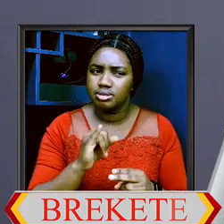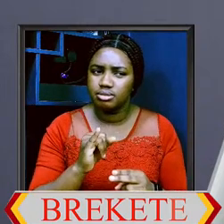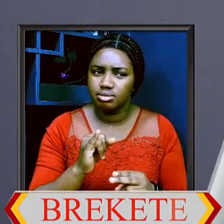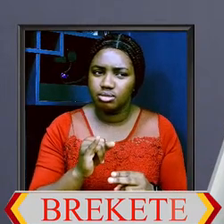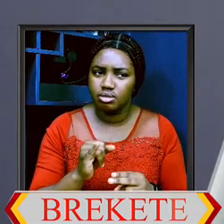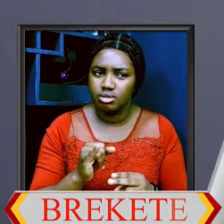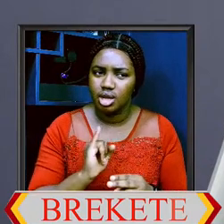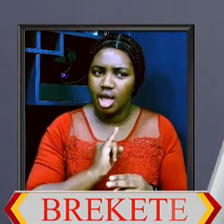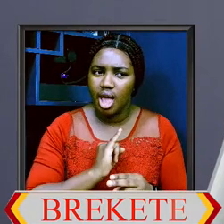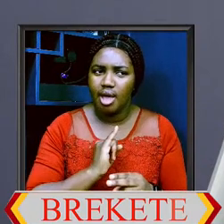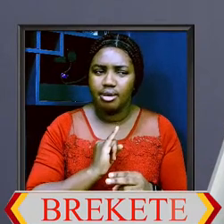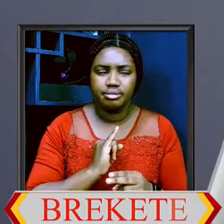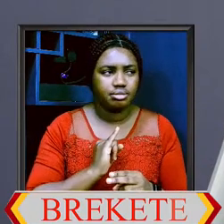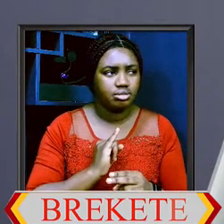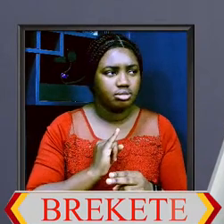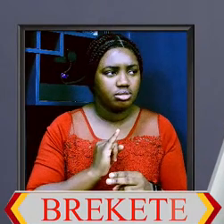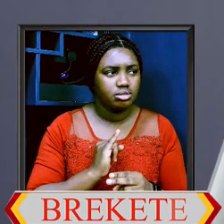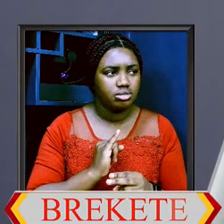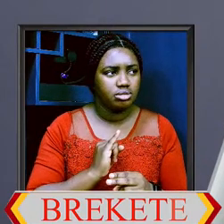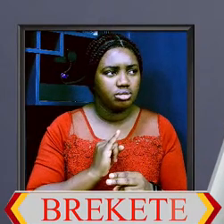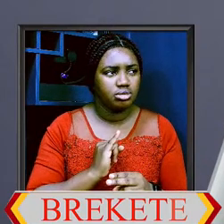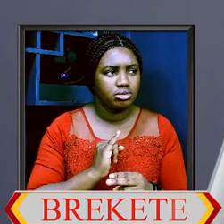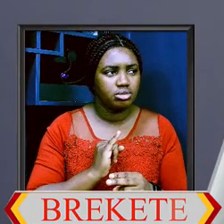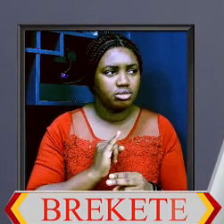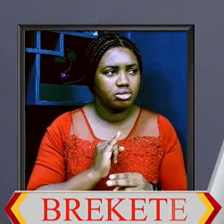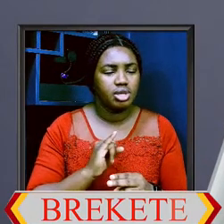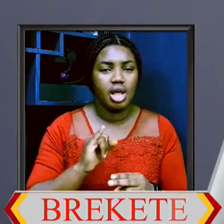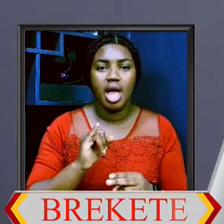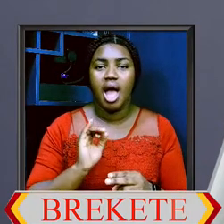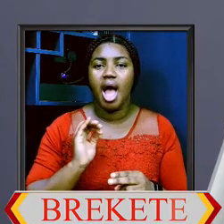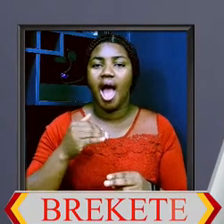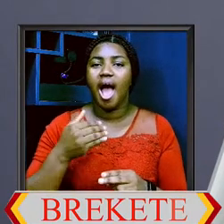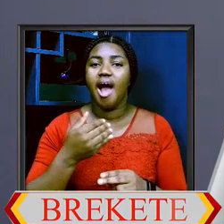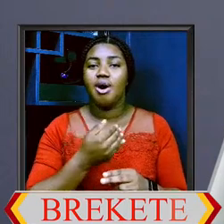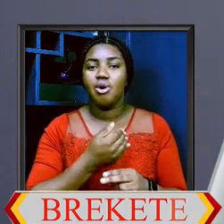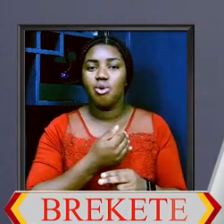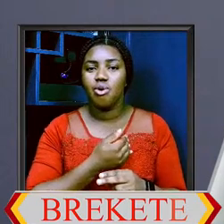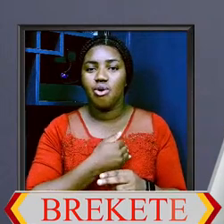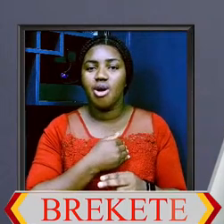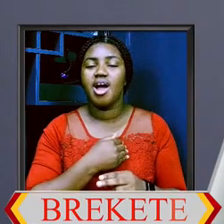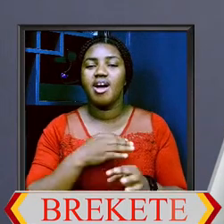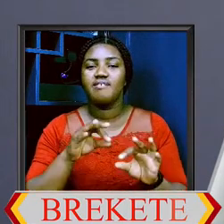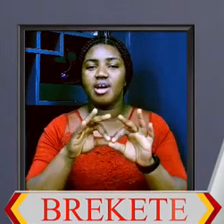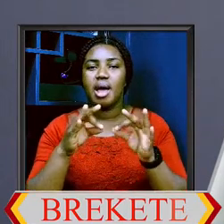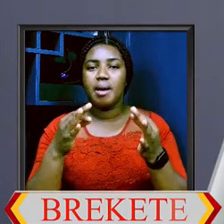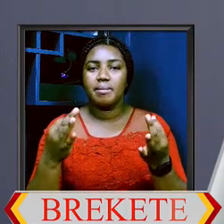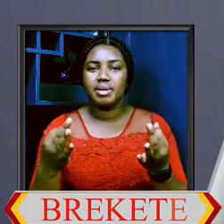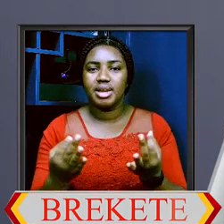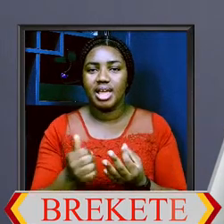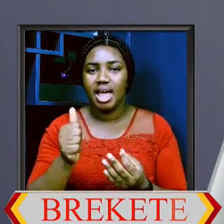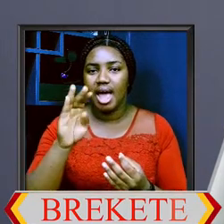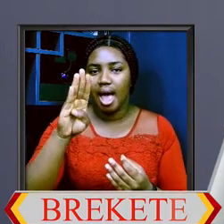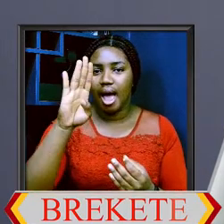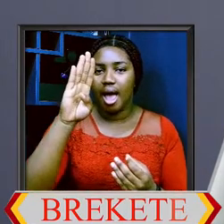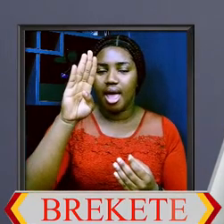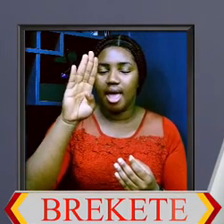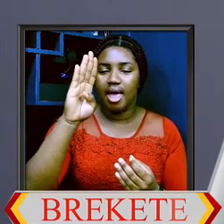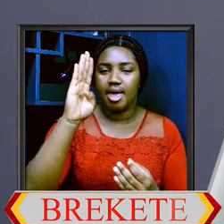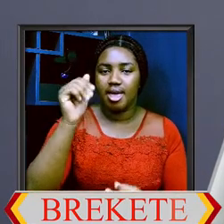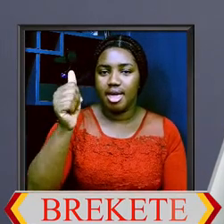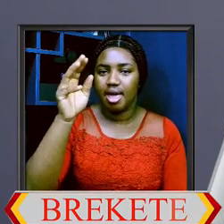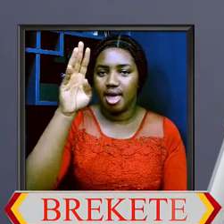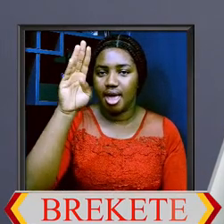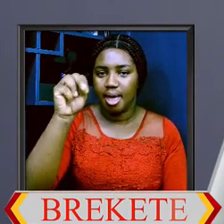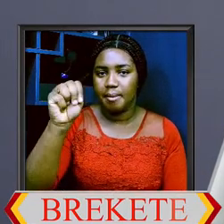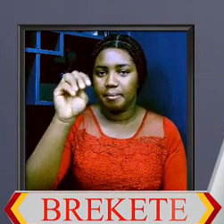my from Japan okay our bre family Ambassador in Japan your Excellency amb Ambassador Simon Peters